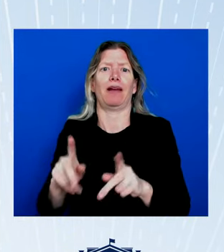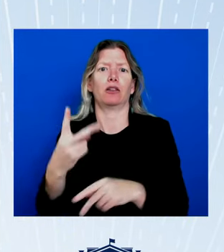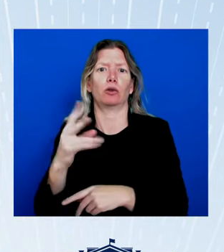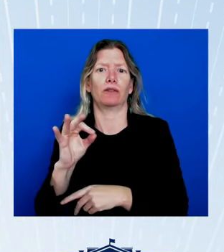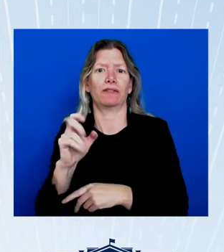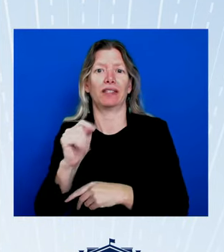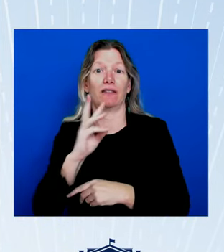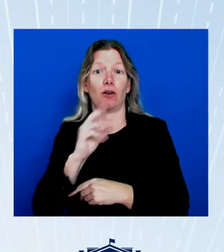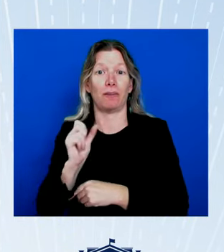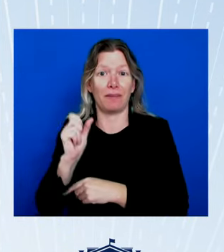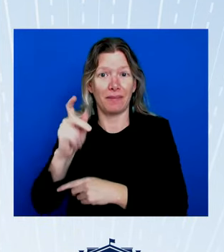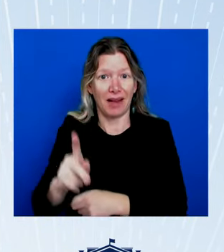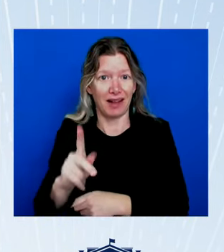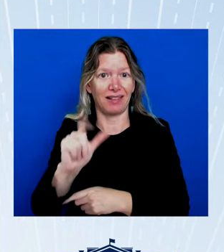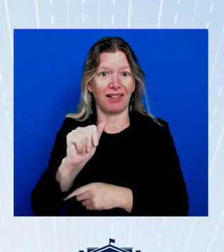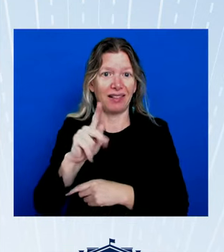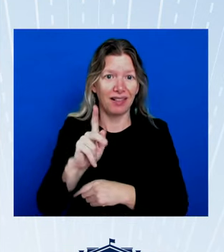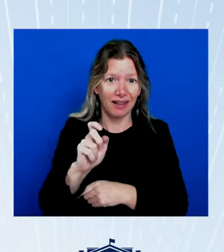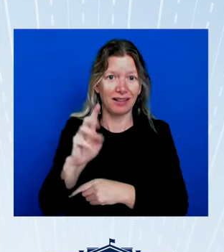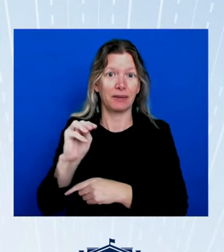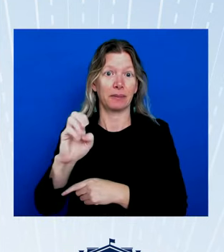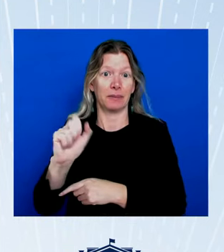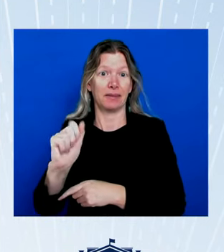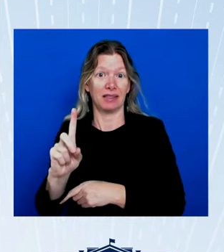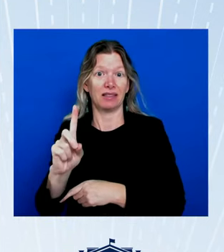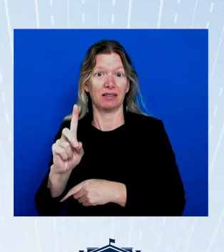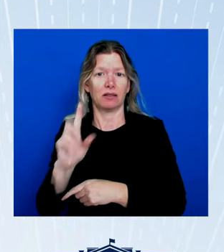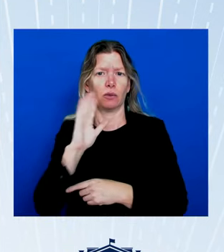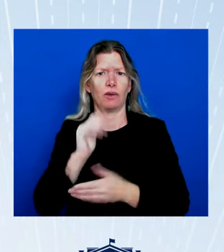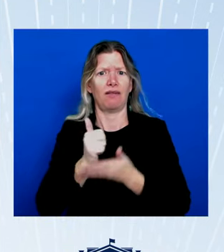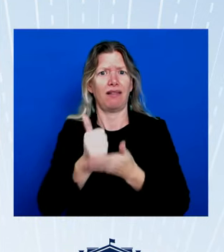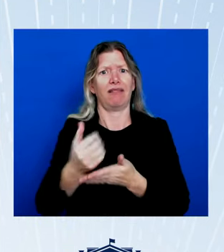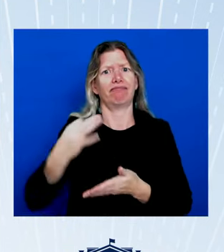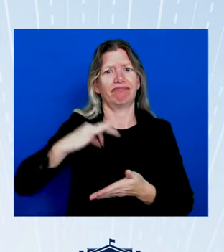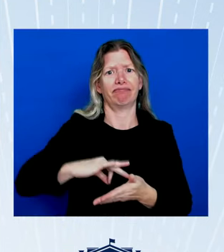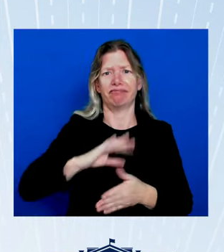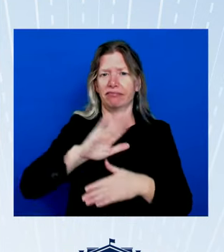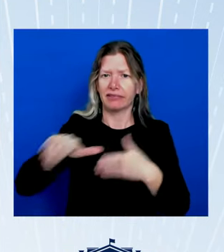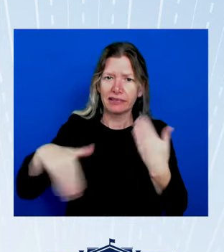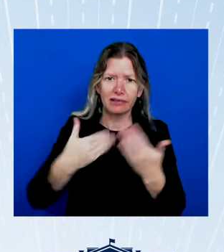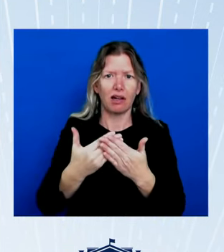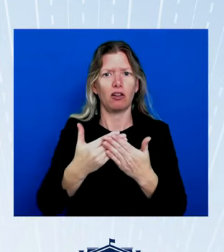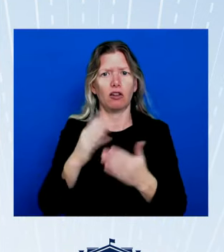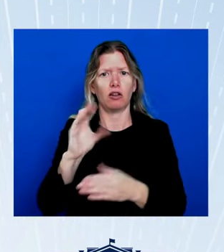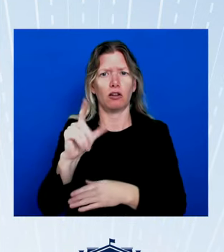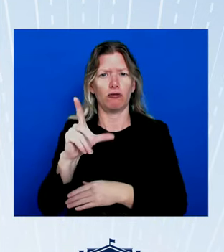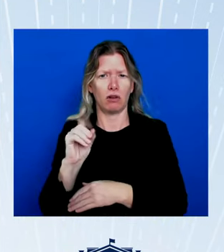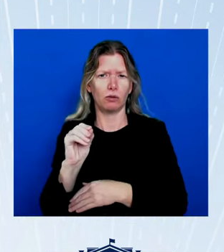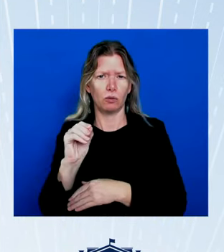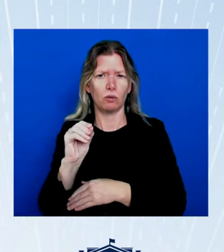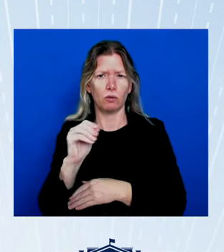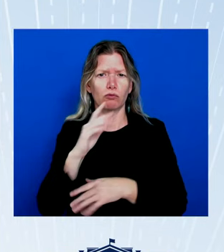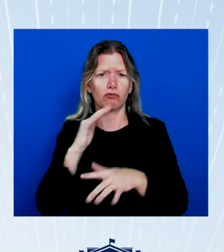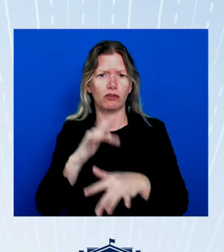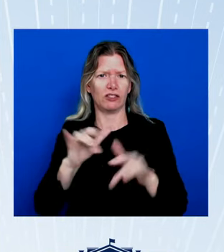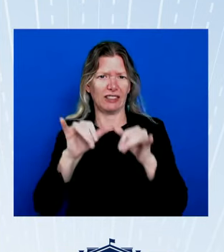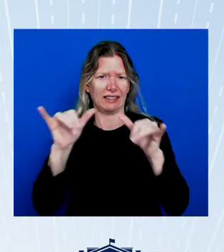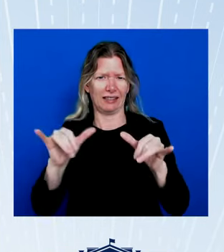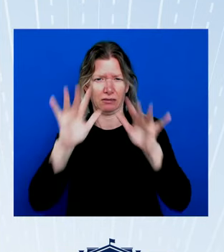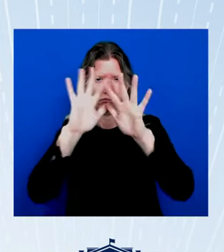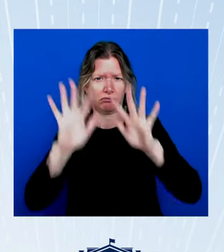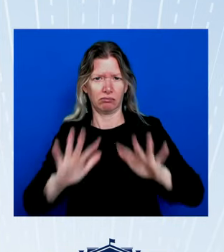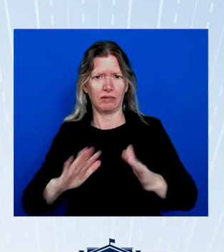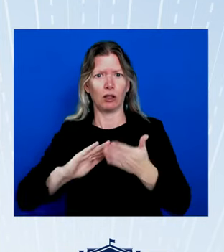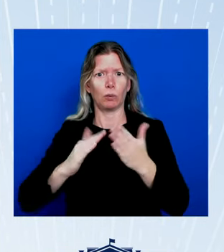system and the communities that depend on it. I am proud of the progress our administration has made to